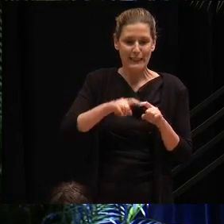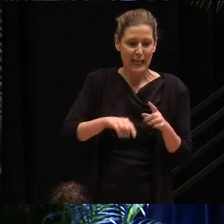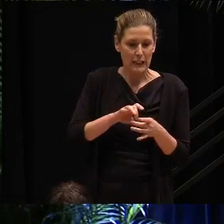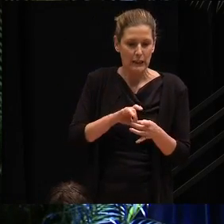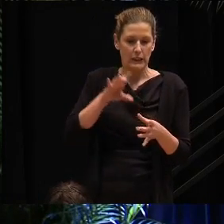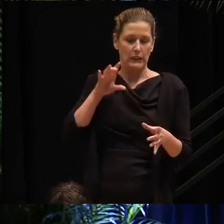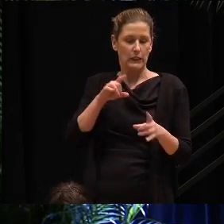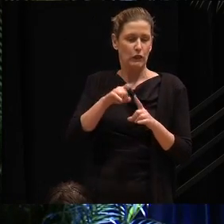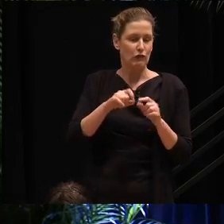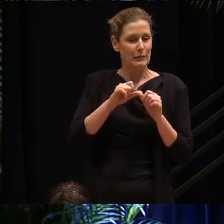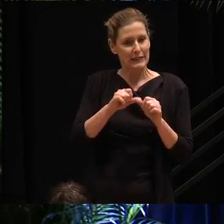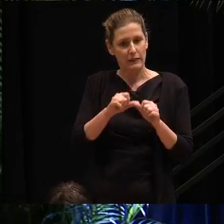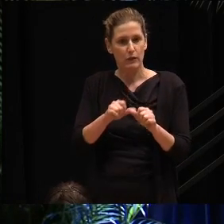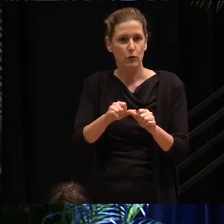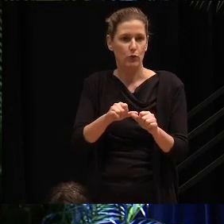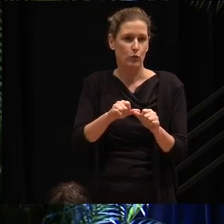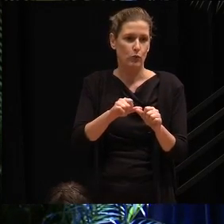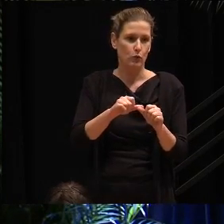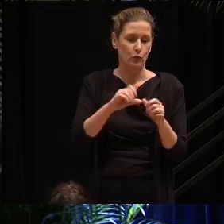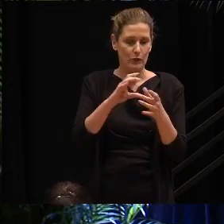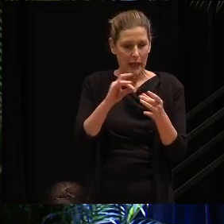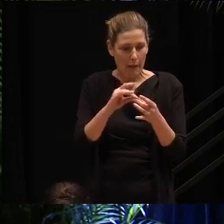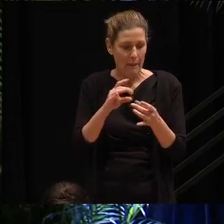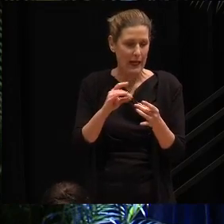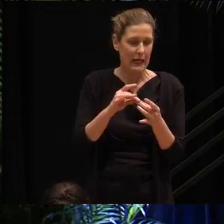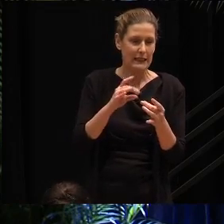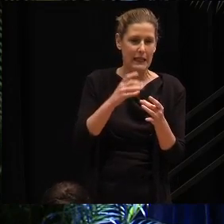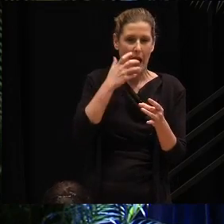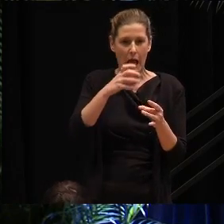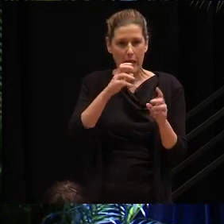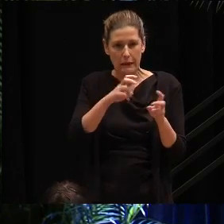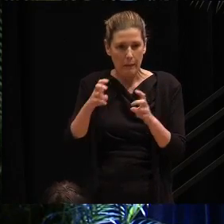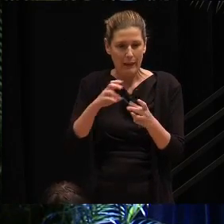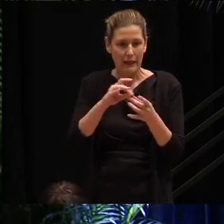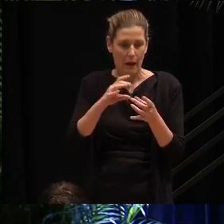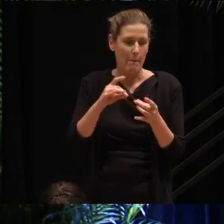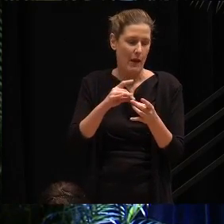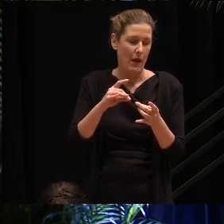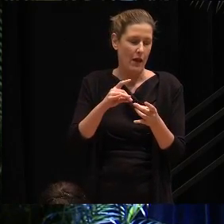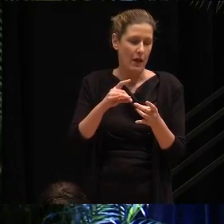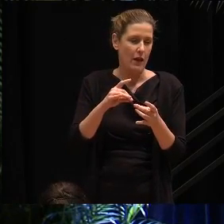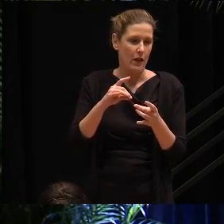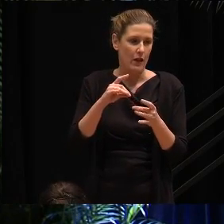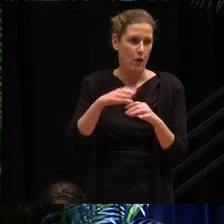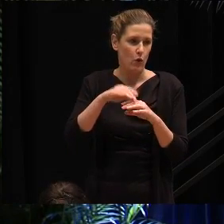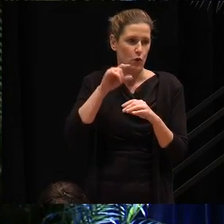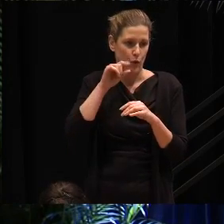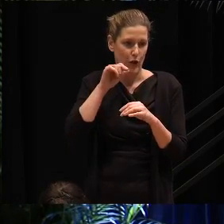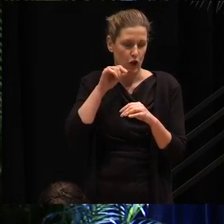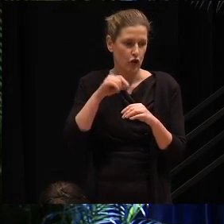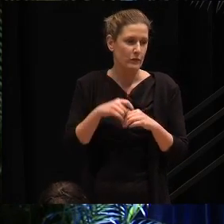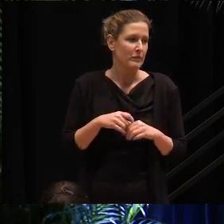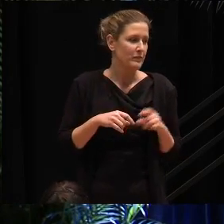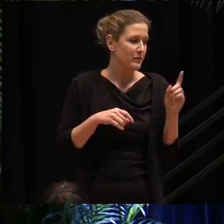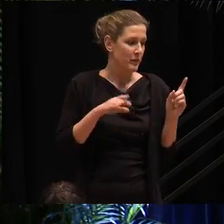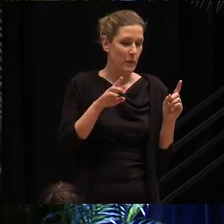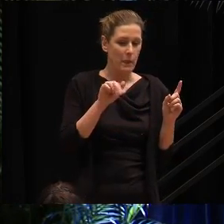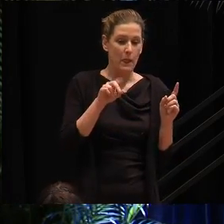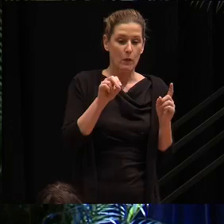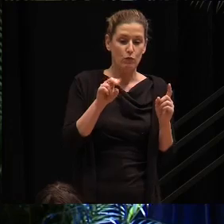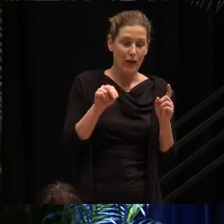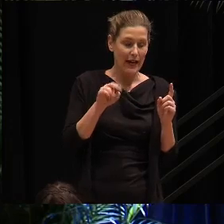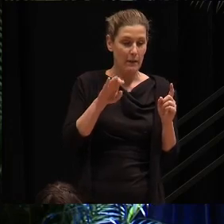himself from continually making controversial statements. Brandon Bell, is President Trump his own worst